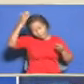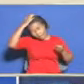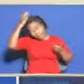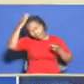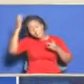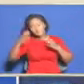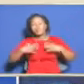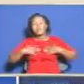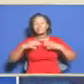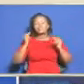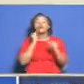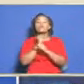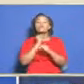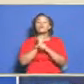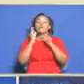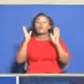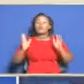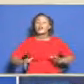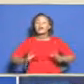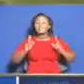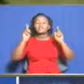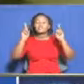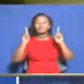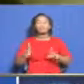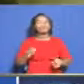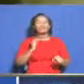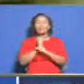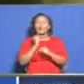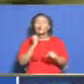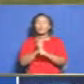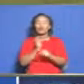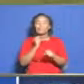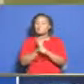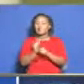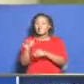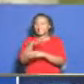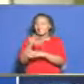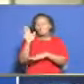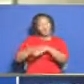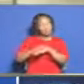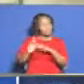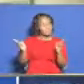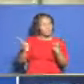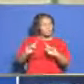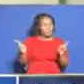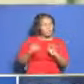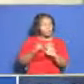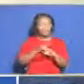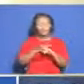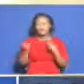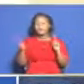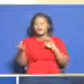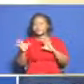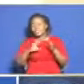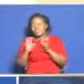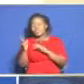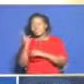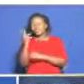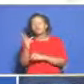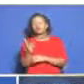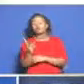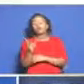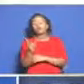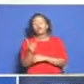in public hospitals in Kisumu County are working in unfavorable conditions, revealing that at least 4 doctors have died